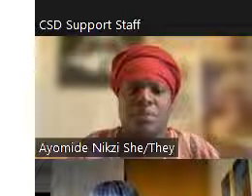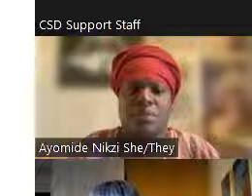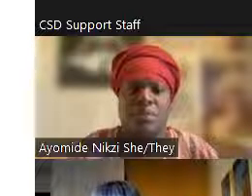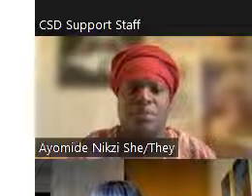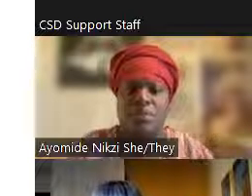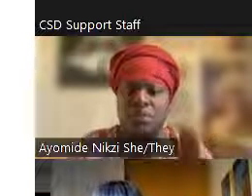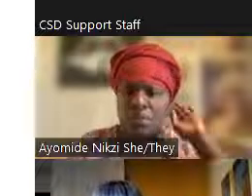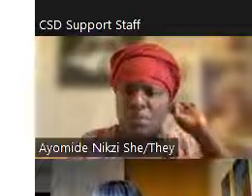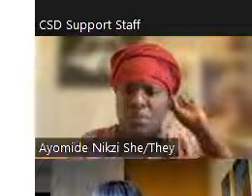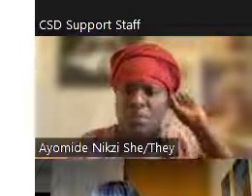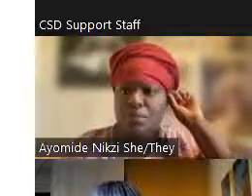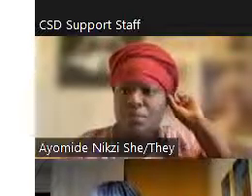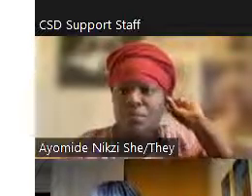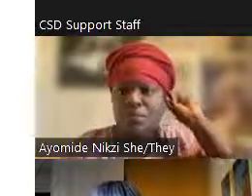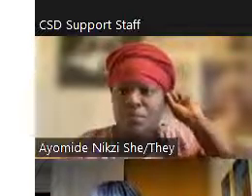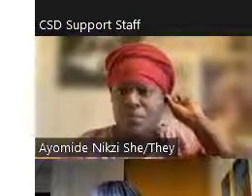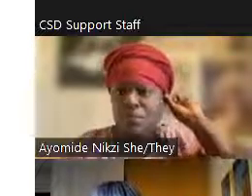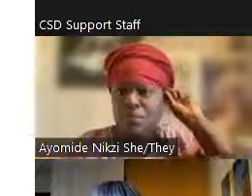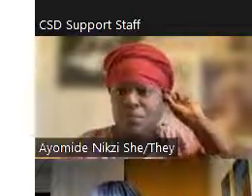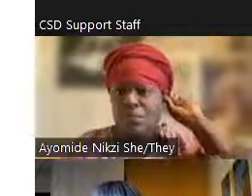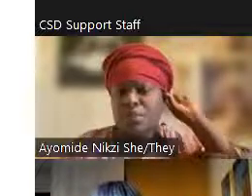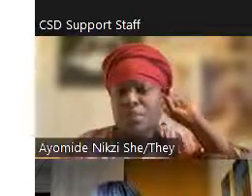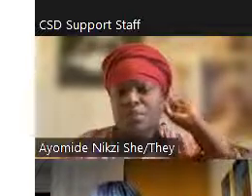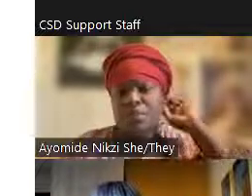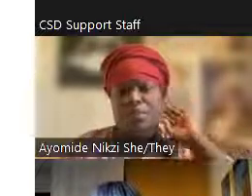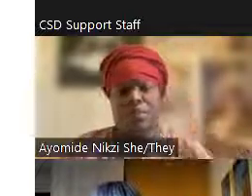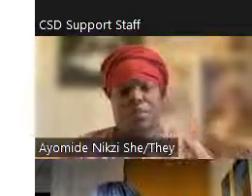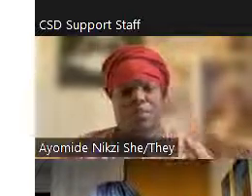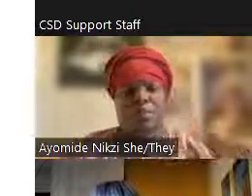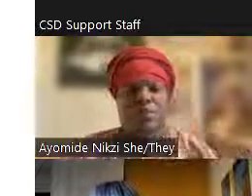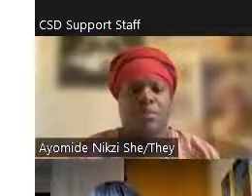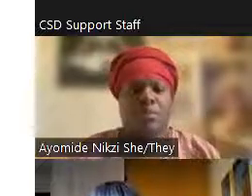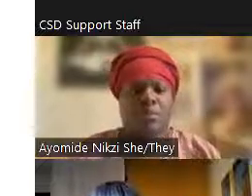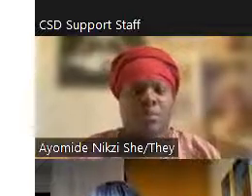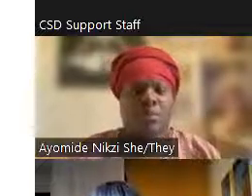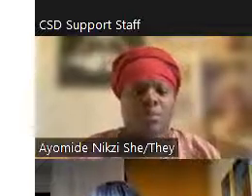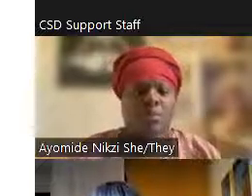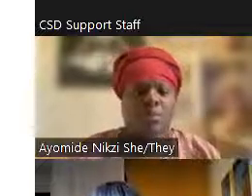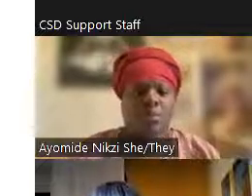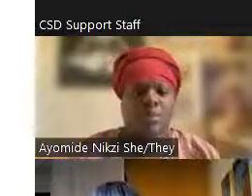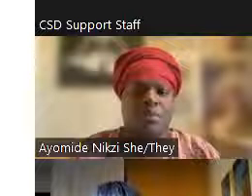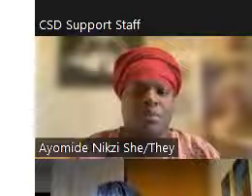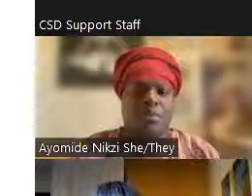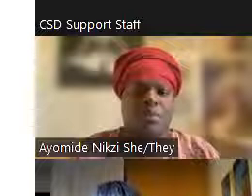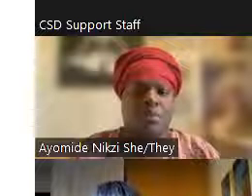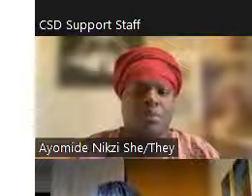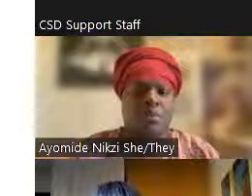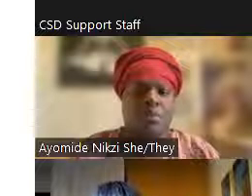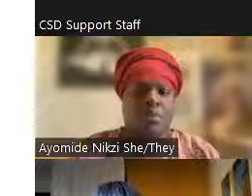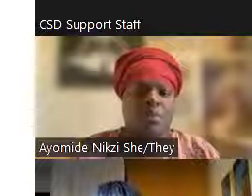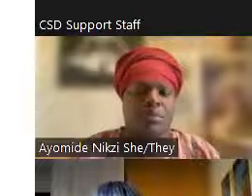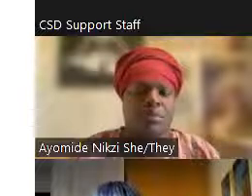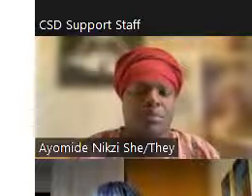selected or agreed upon. So I do believe that everyone who takes that position will certainly have